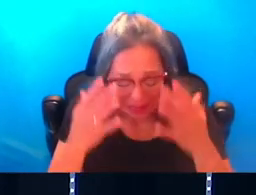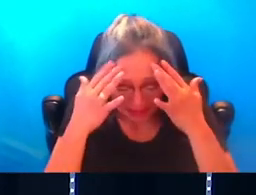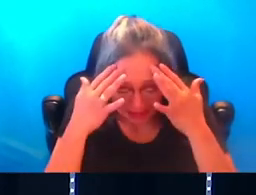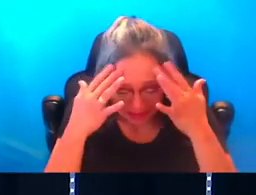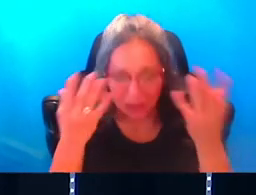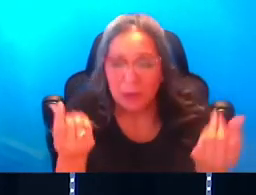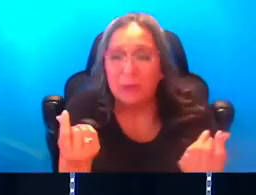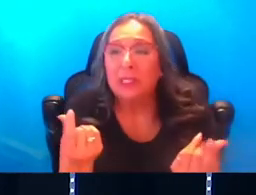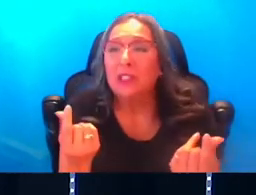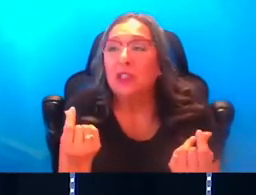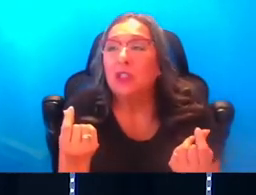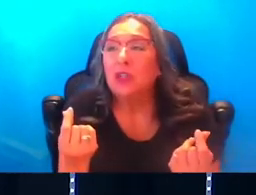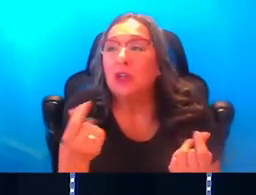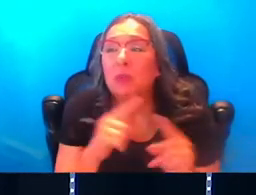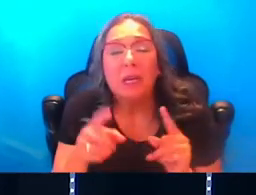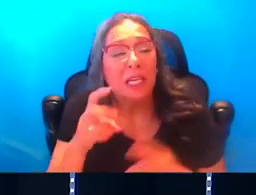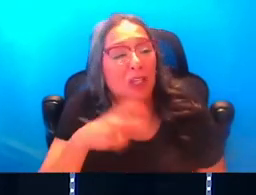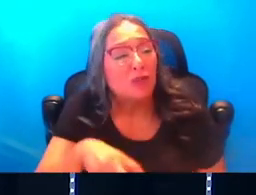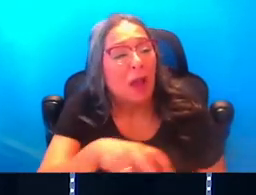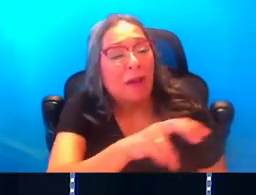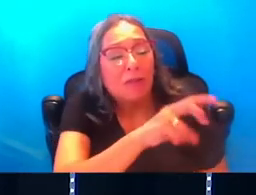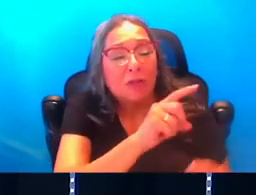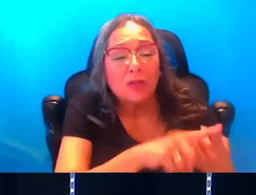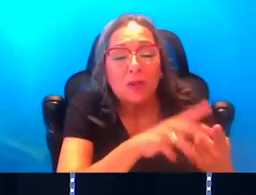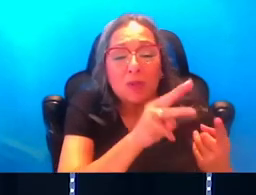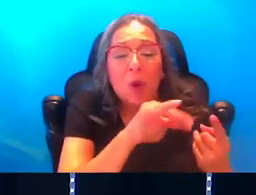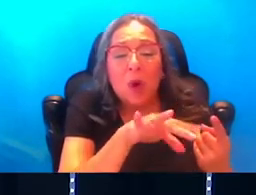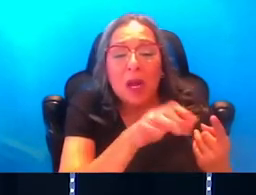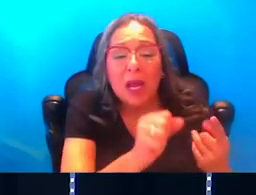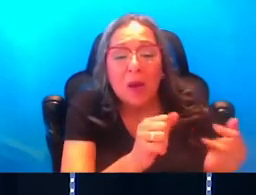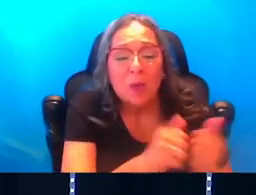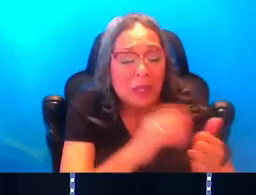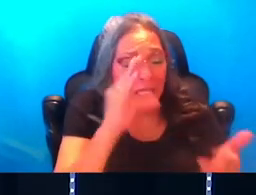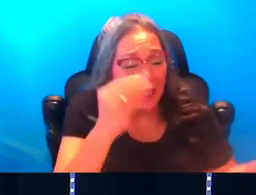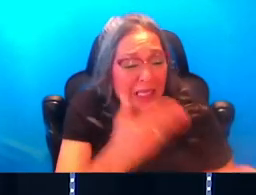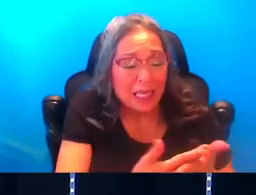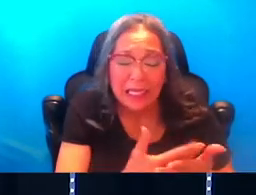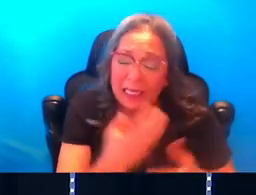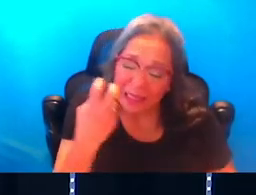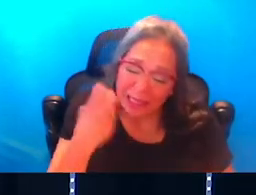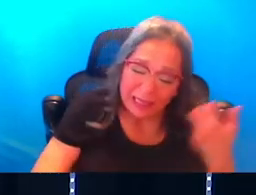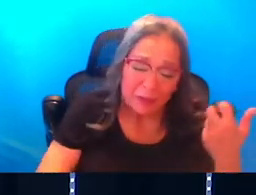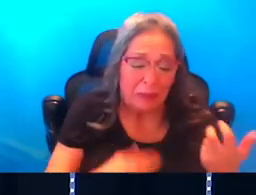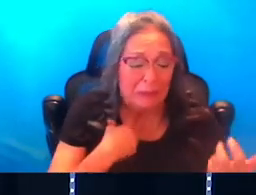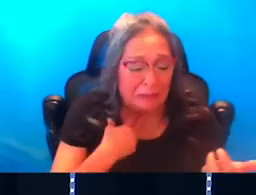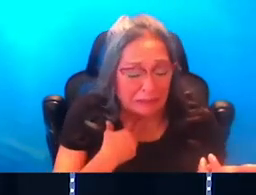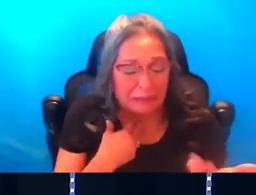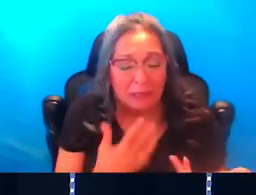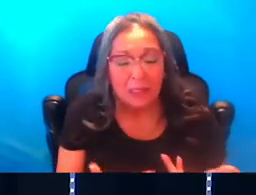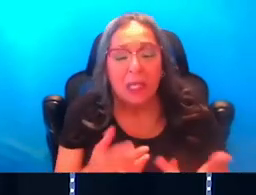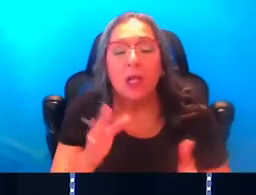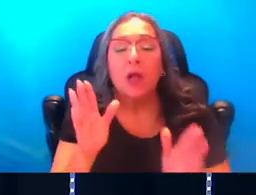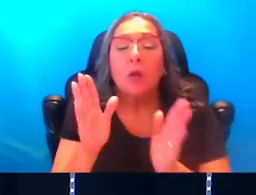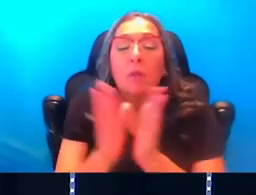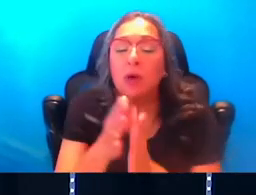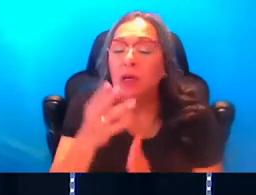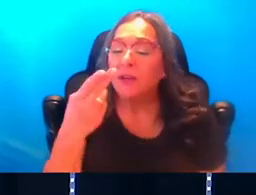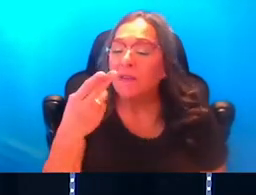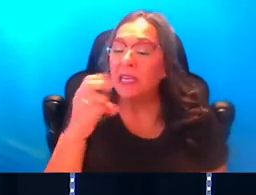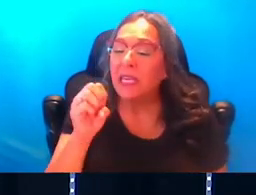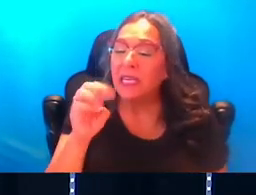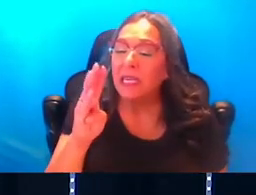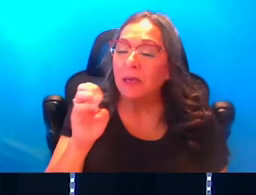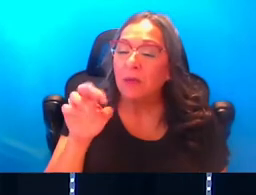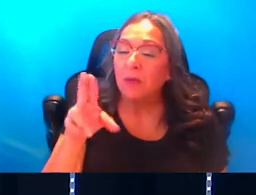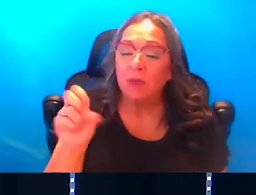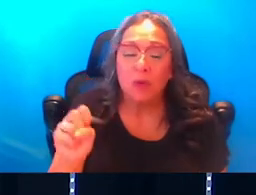going to put all this together? Do you see how trapped he is? Do you see how difficult this is? And the book of Hebrews does this thing where it says,